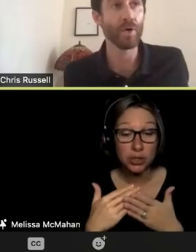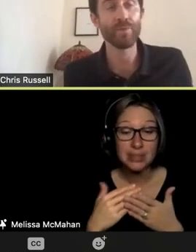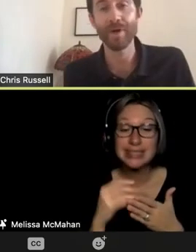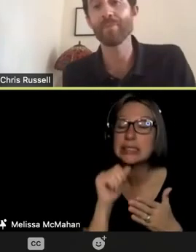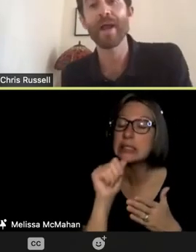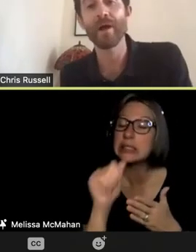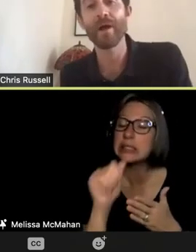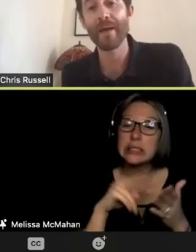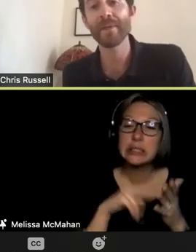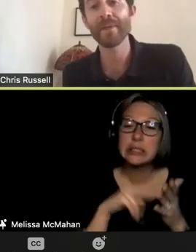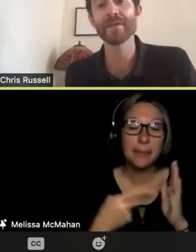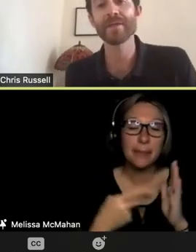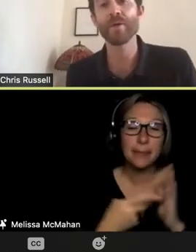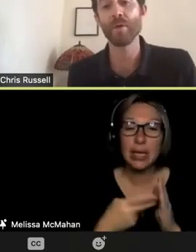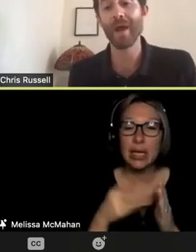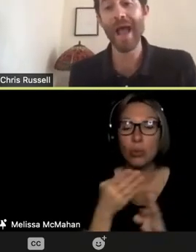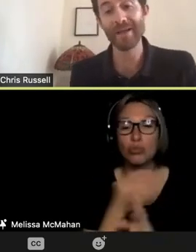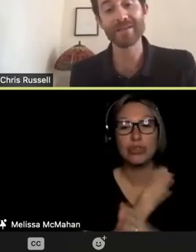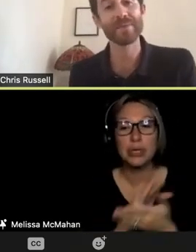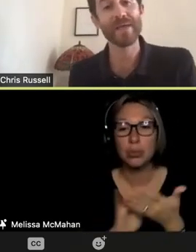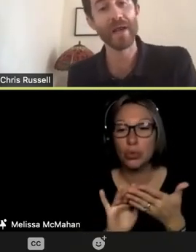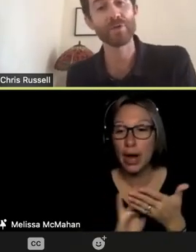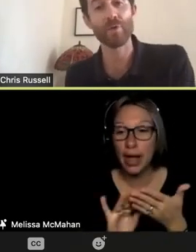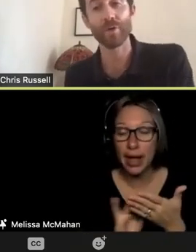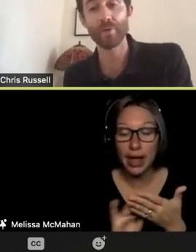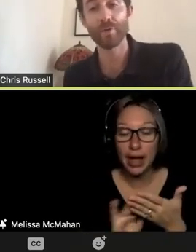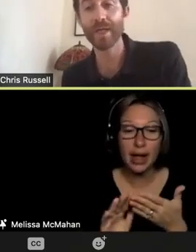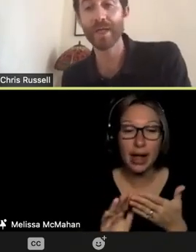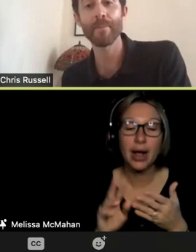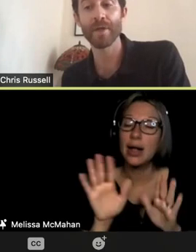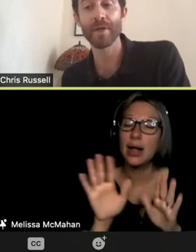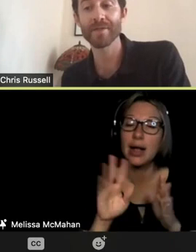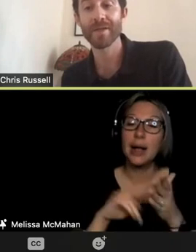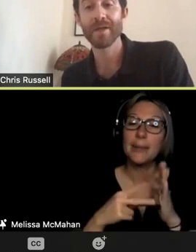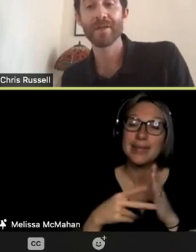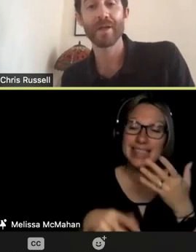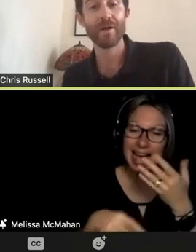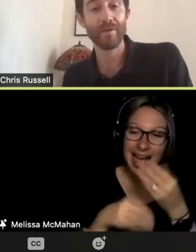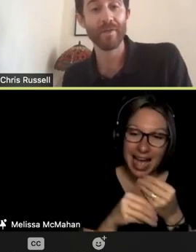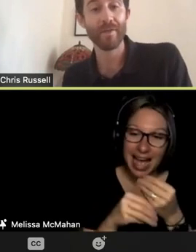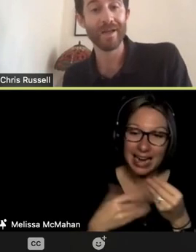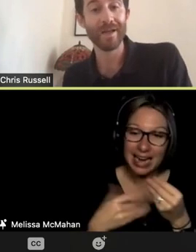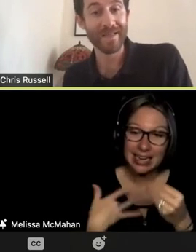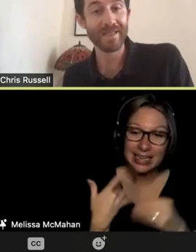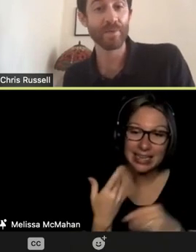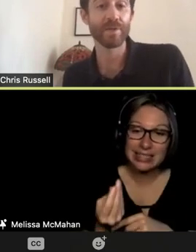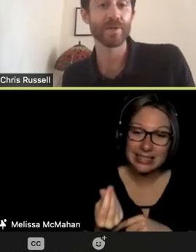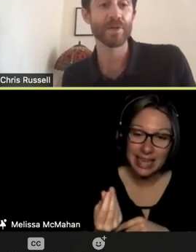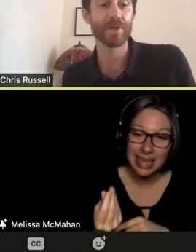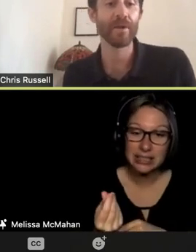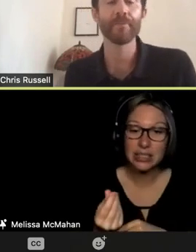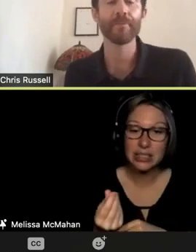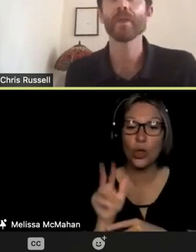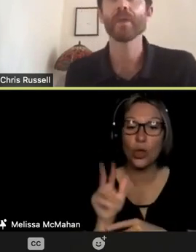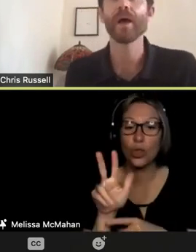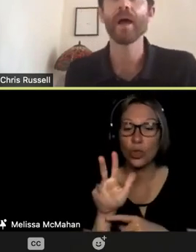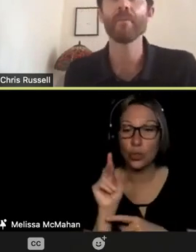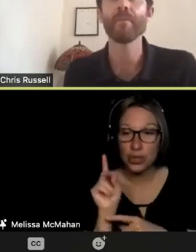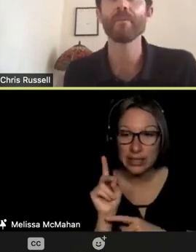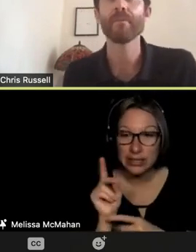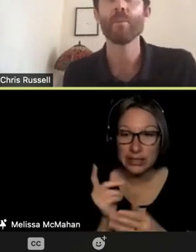towards, pre-Braille. That means that we're adding some tactile or 3D components that are accessible to the